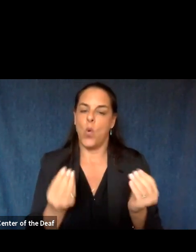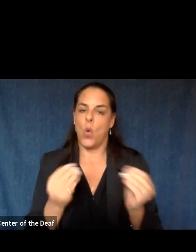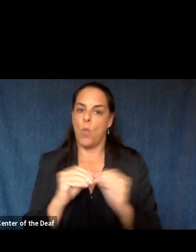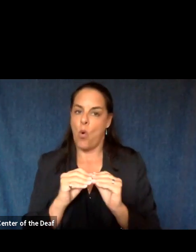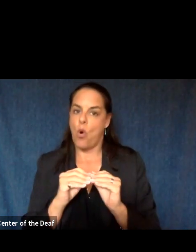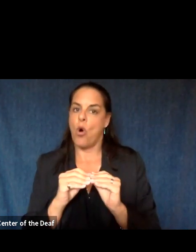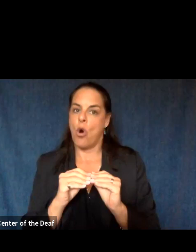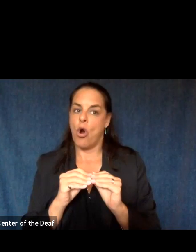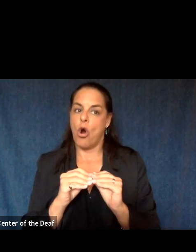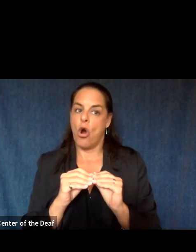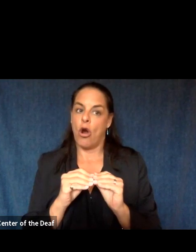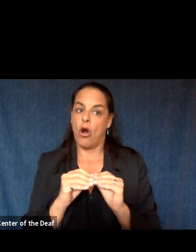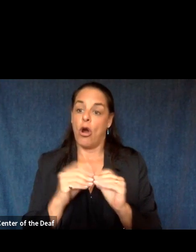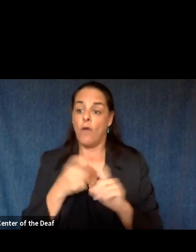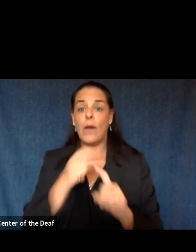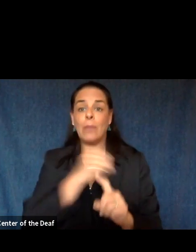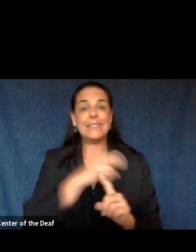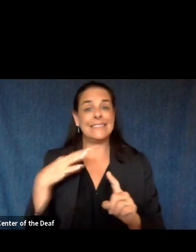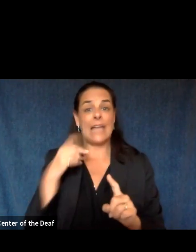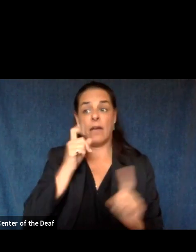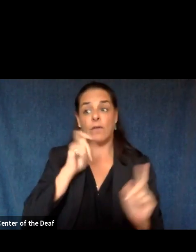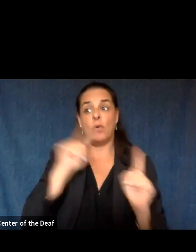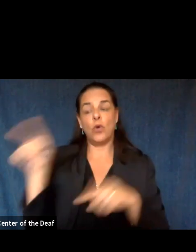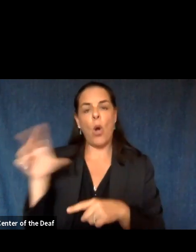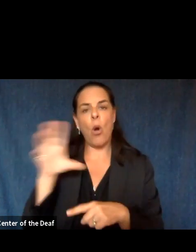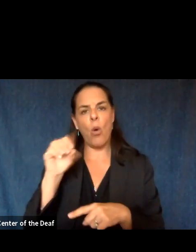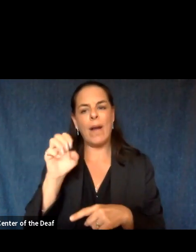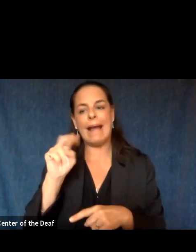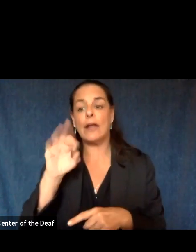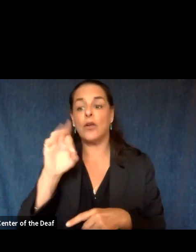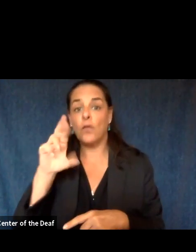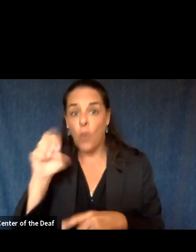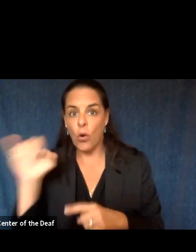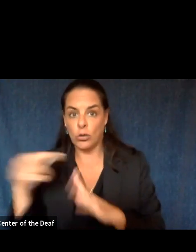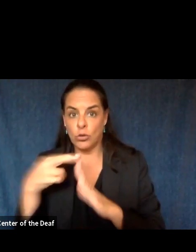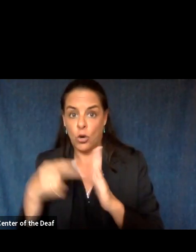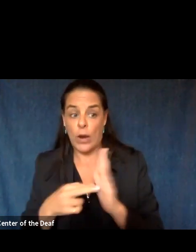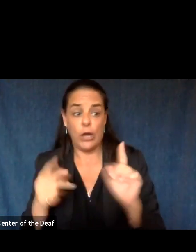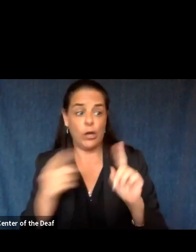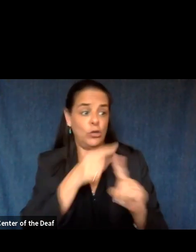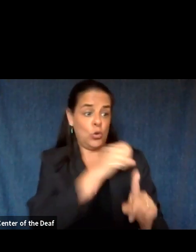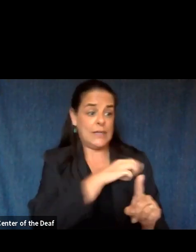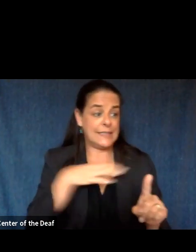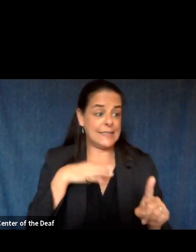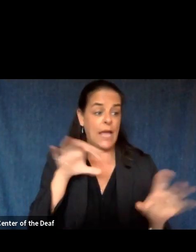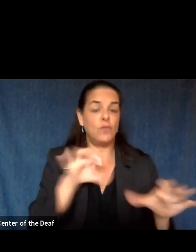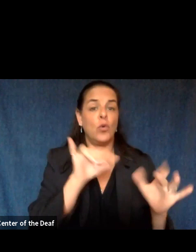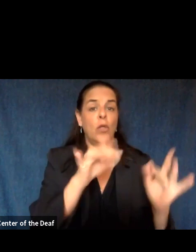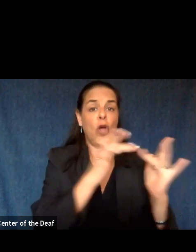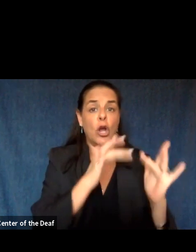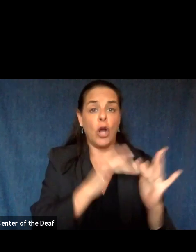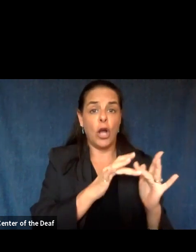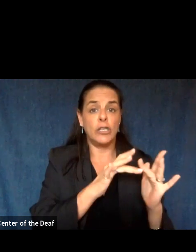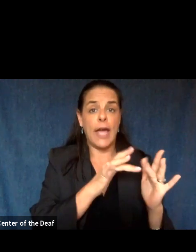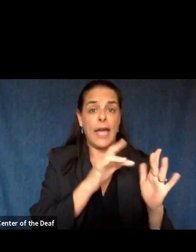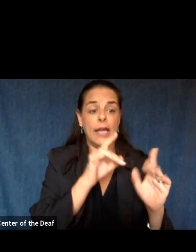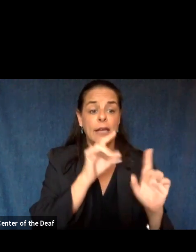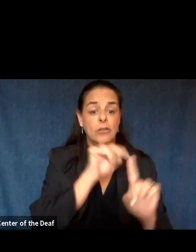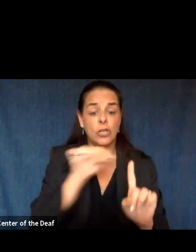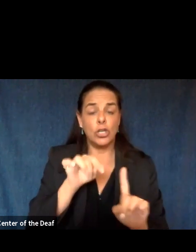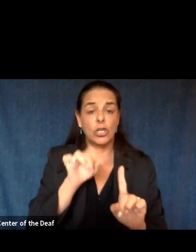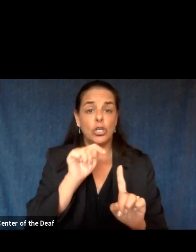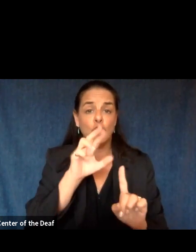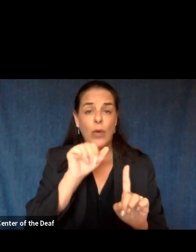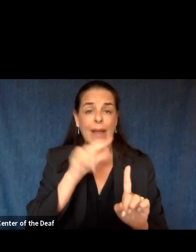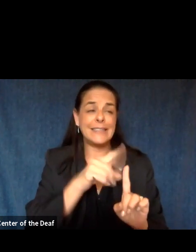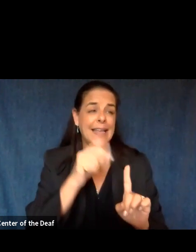from the staff that are going out and enforcing regulation to the staff that's doing contact tracing and working our phone bank,